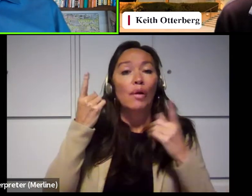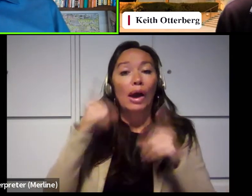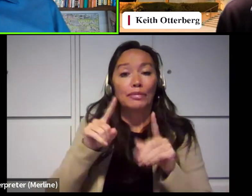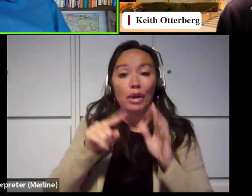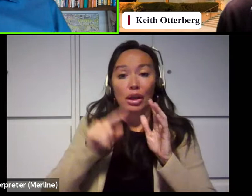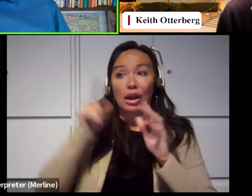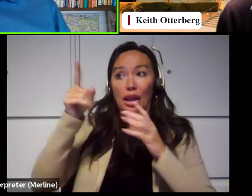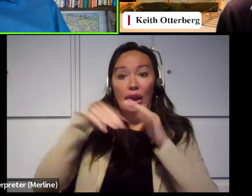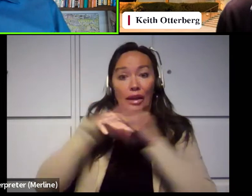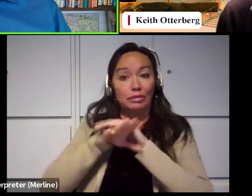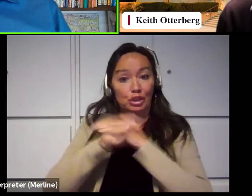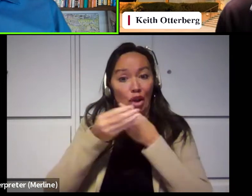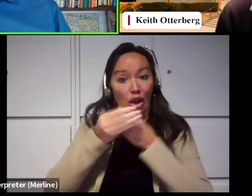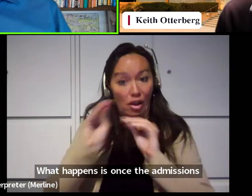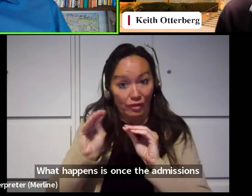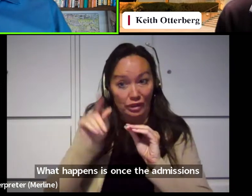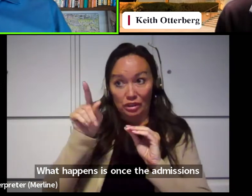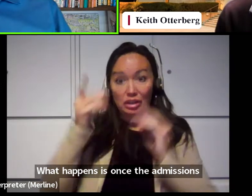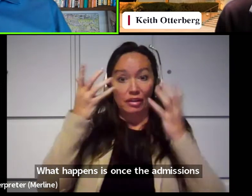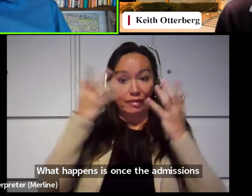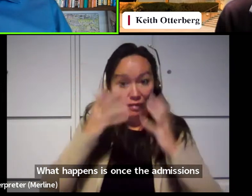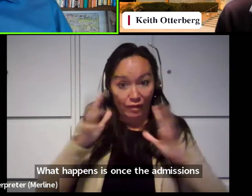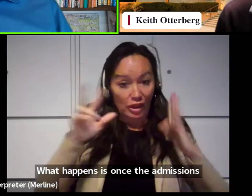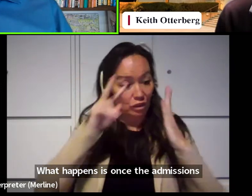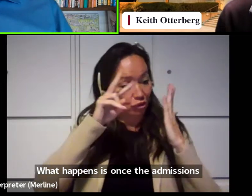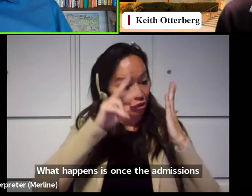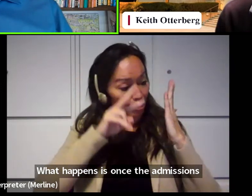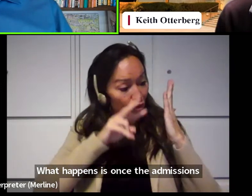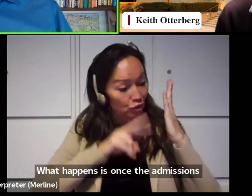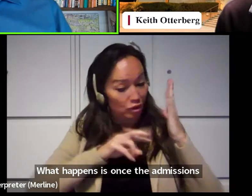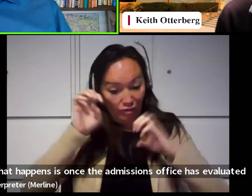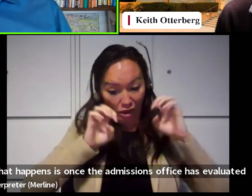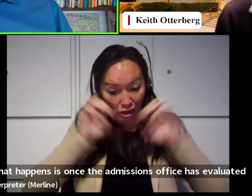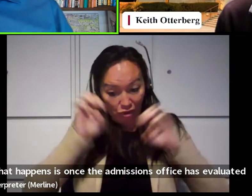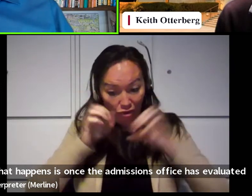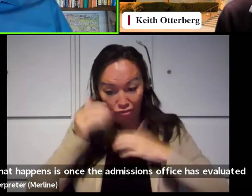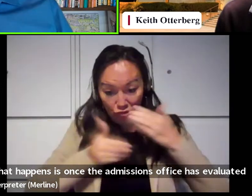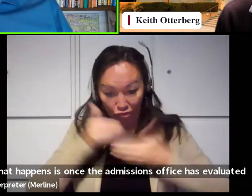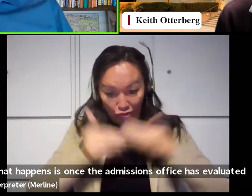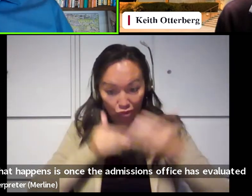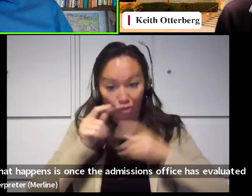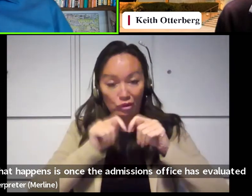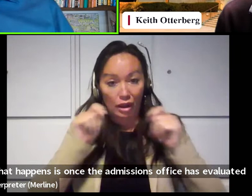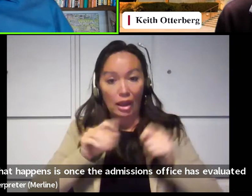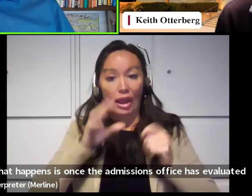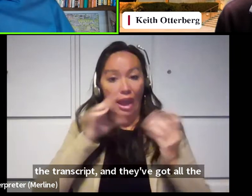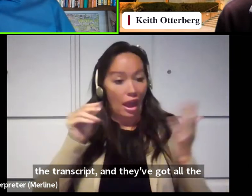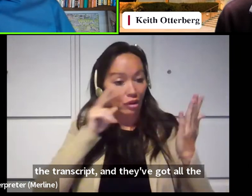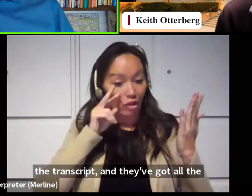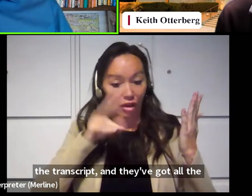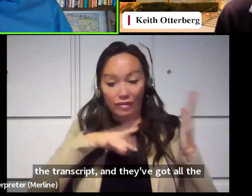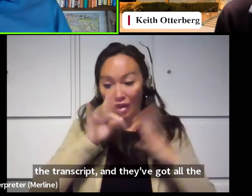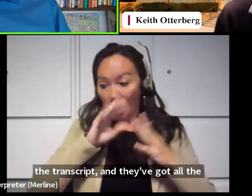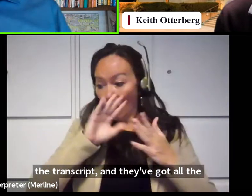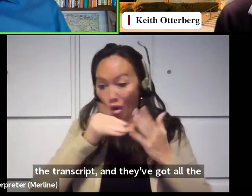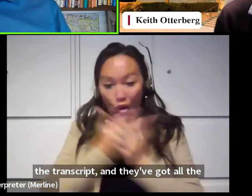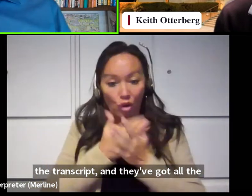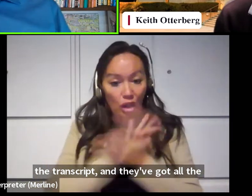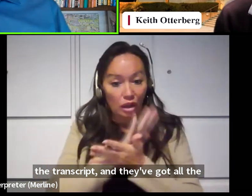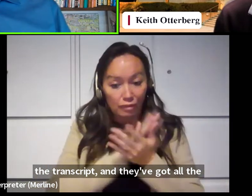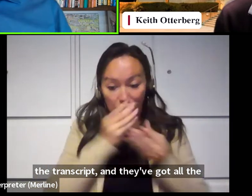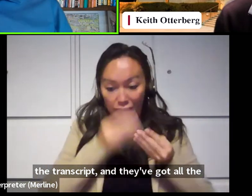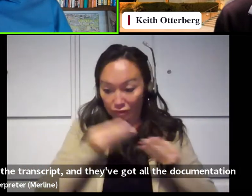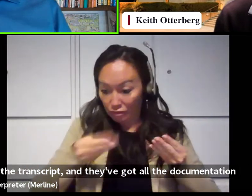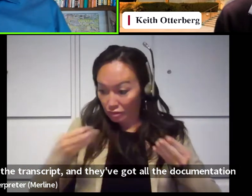admissions office has evaluated the transcript and they've got all the documentation, they send that file